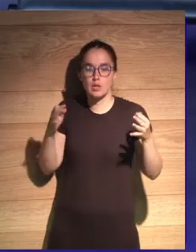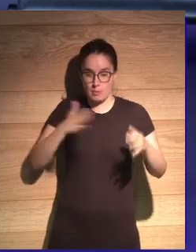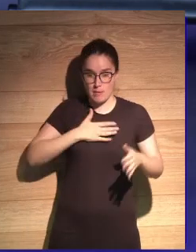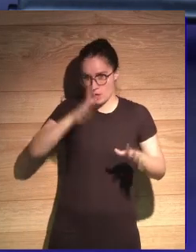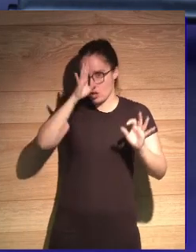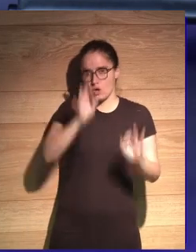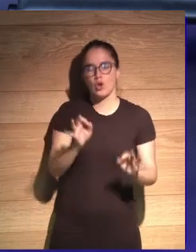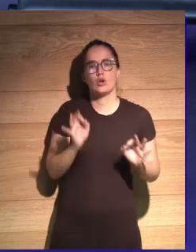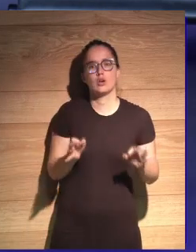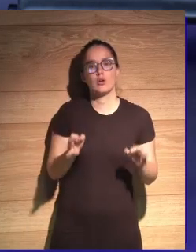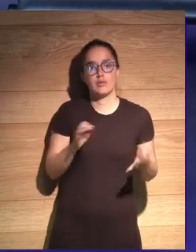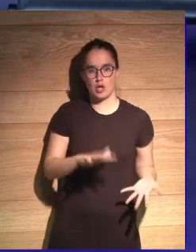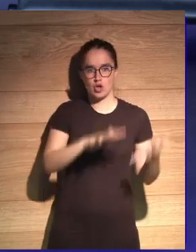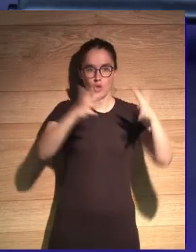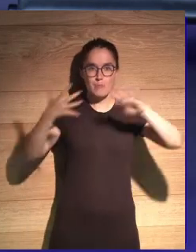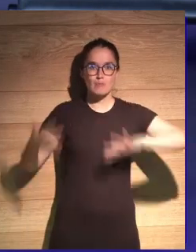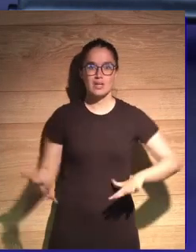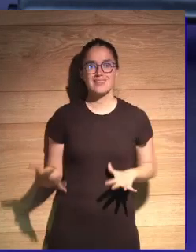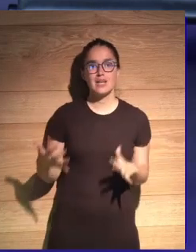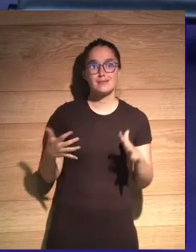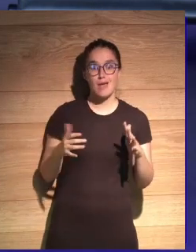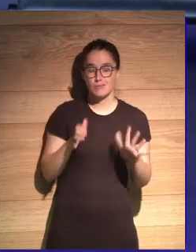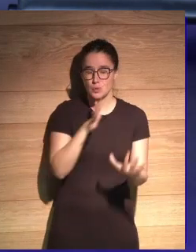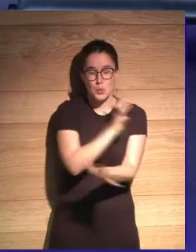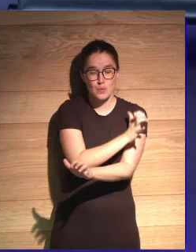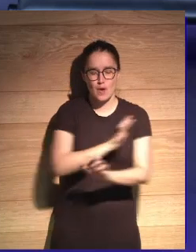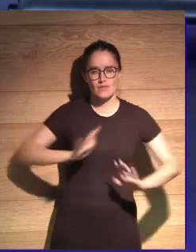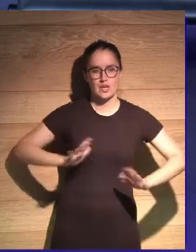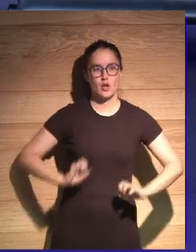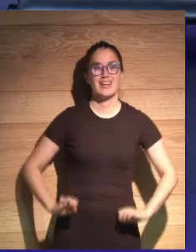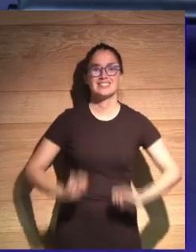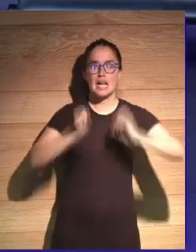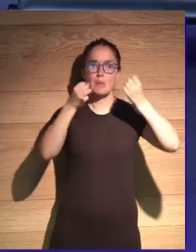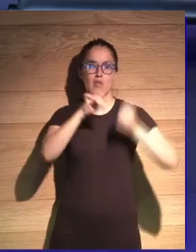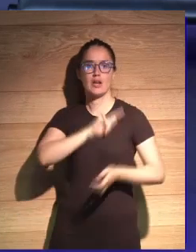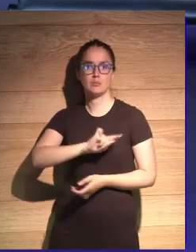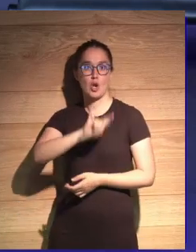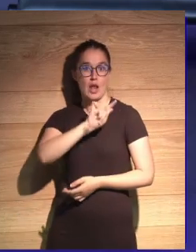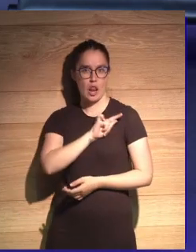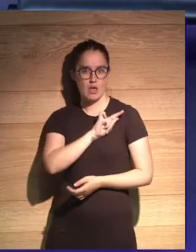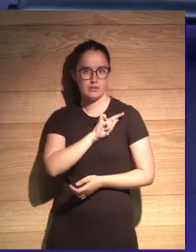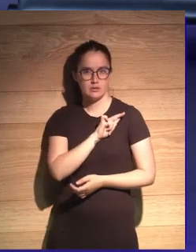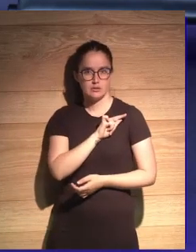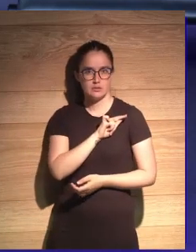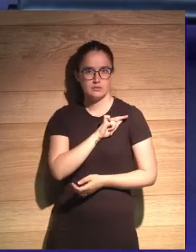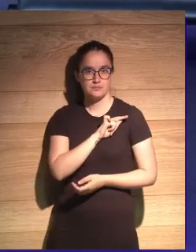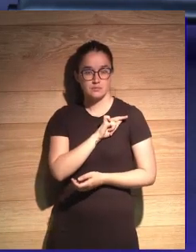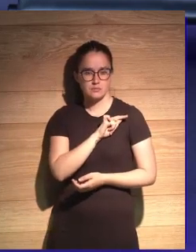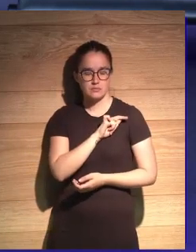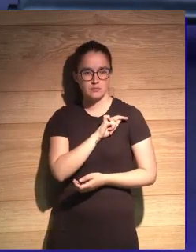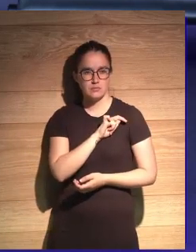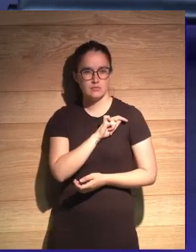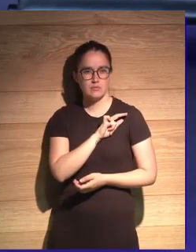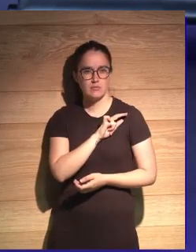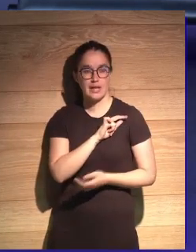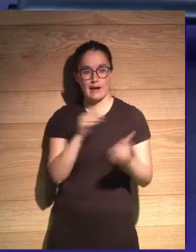like nowadays, because the society is in risk of becoming